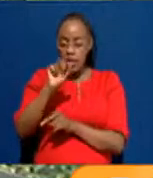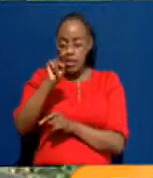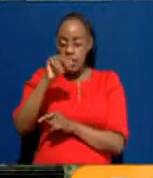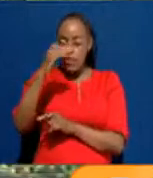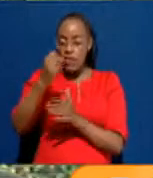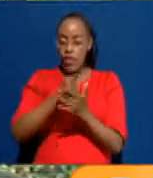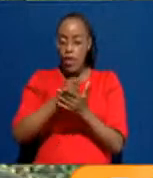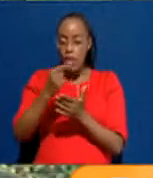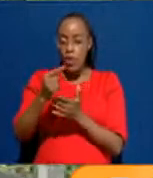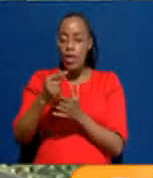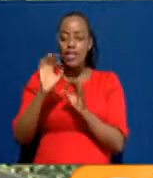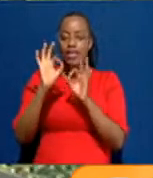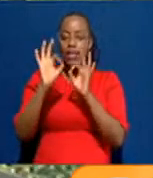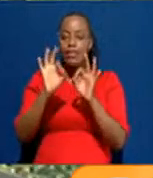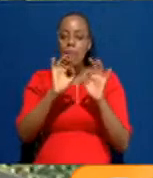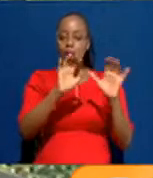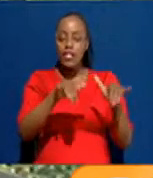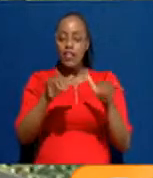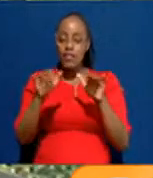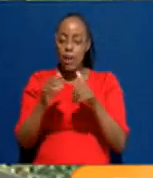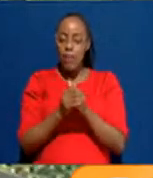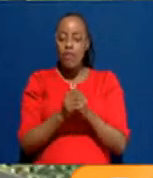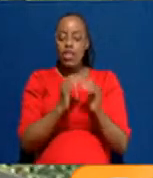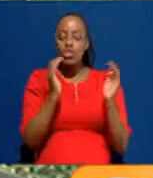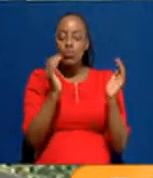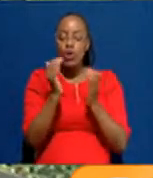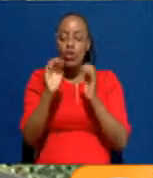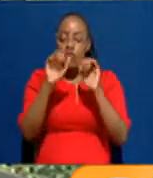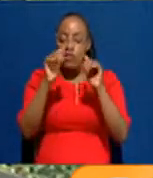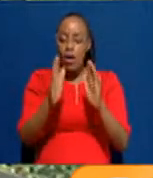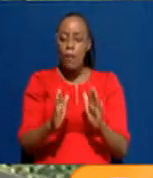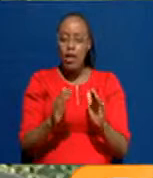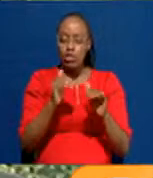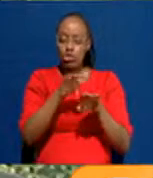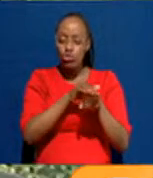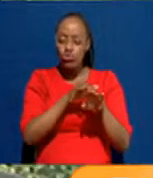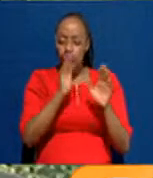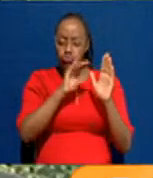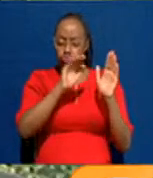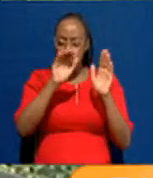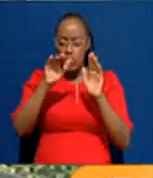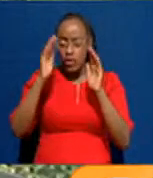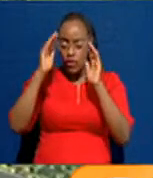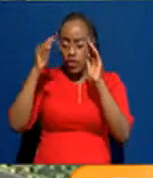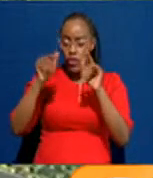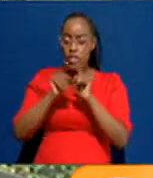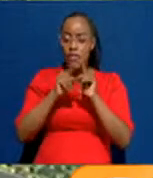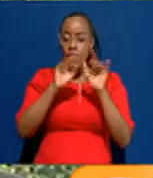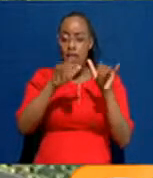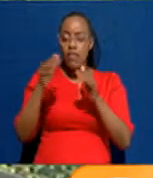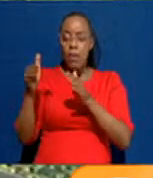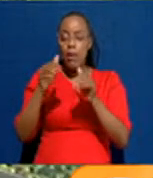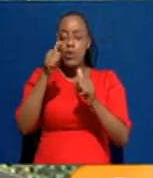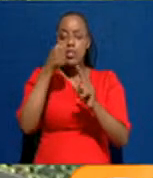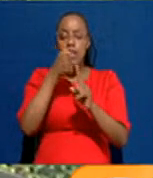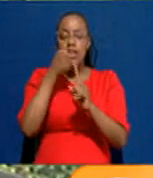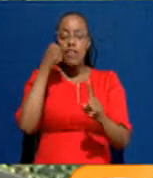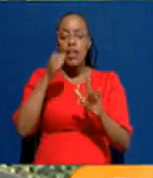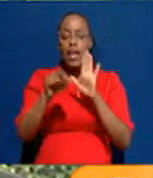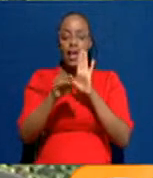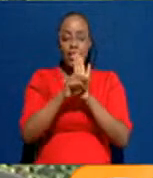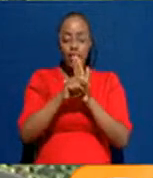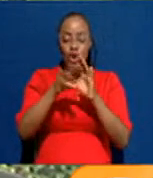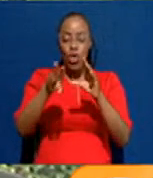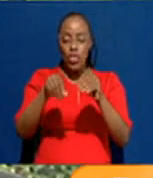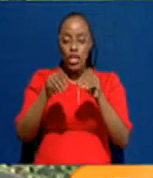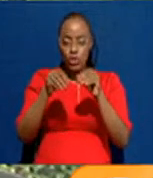weekly feature Smart Farm. And smallholder farmers are slowly shifting from conventional farming methods that are impacting negatively on